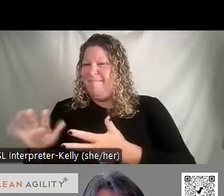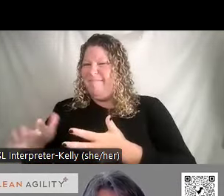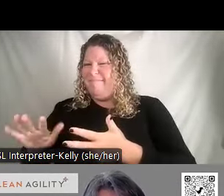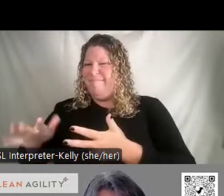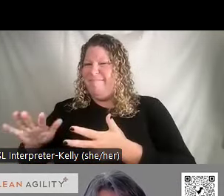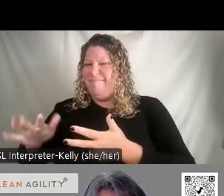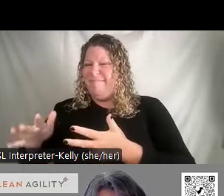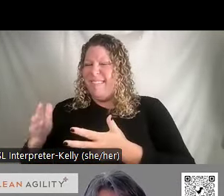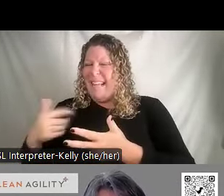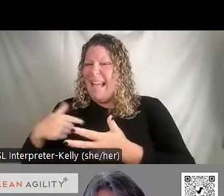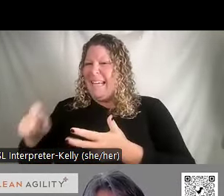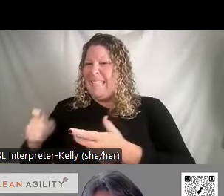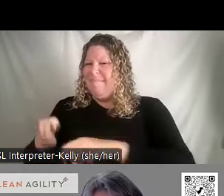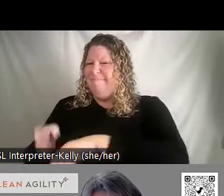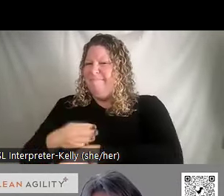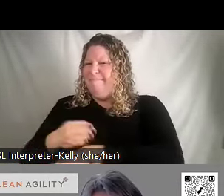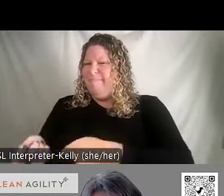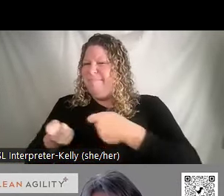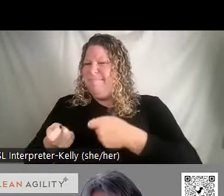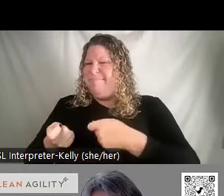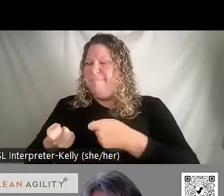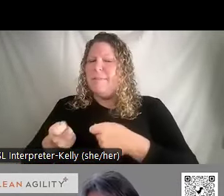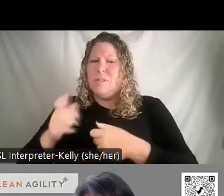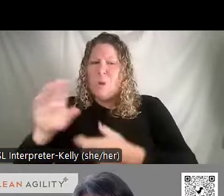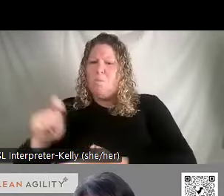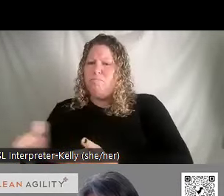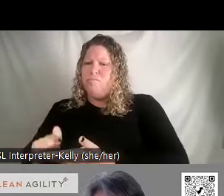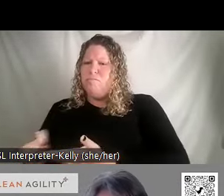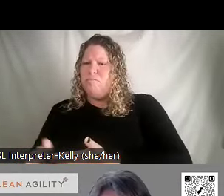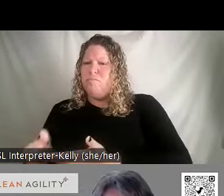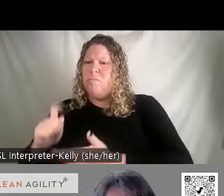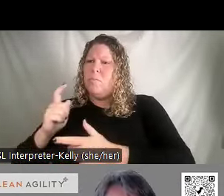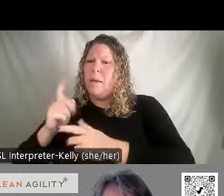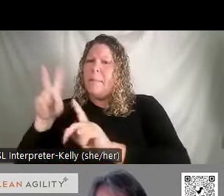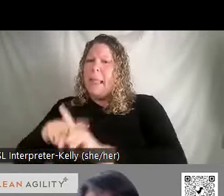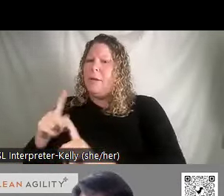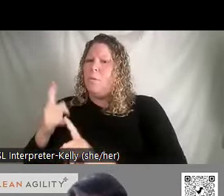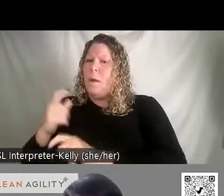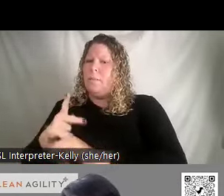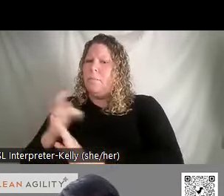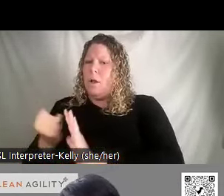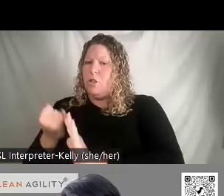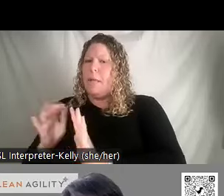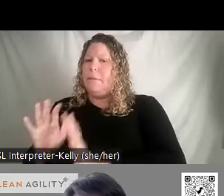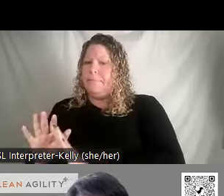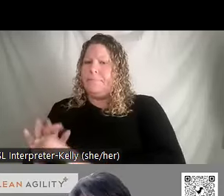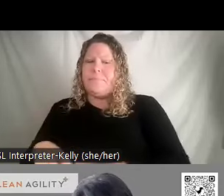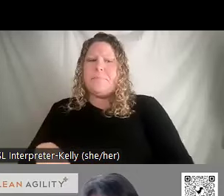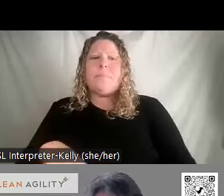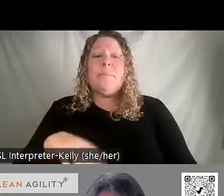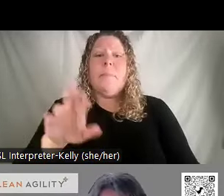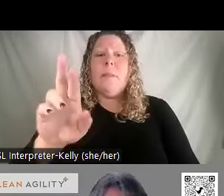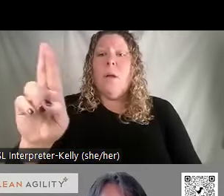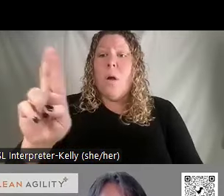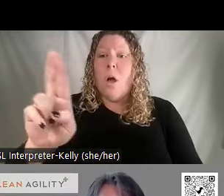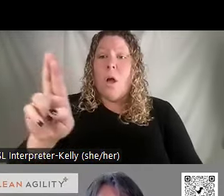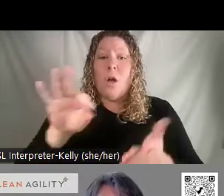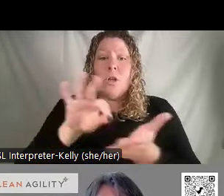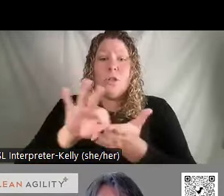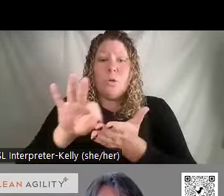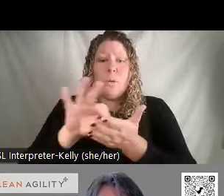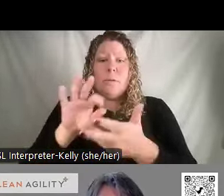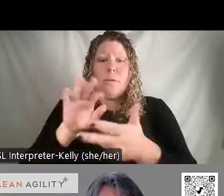things I'll need to work on here. So make your own notes and think about how you might improve. So your R score, what is your R score? What's